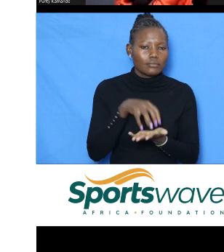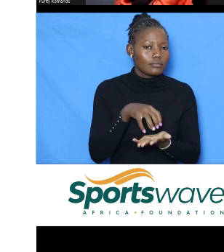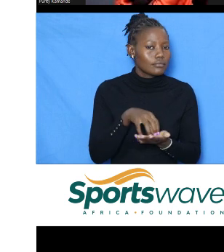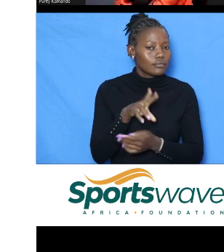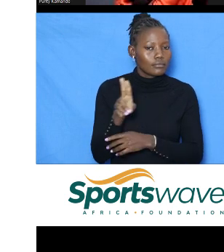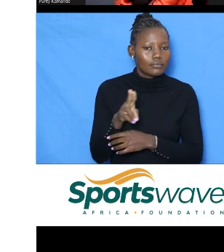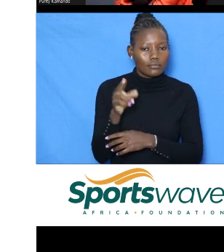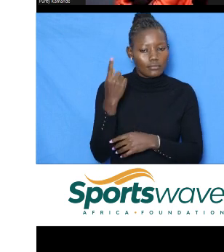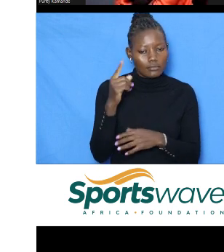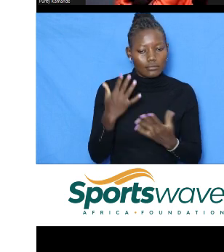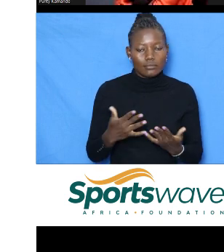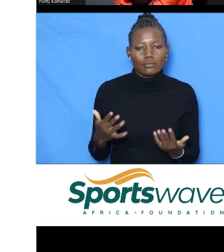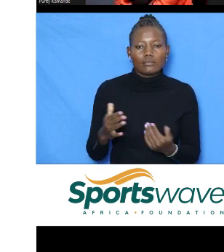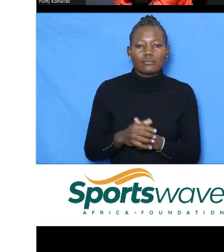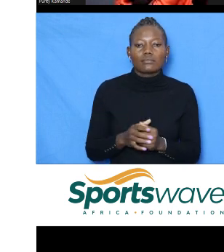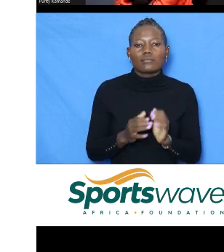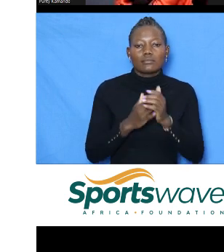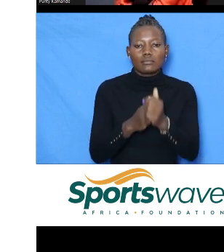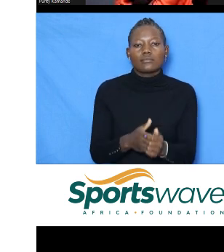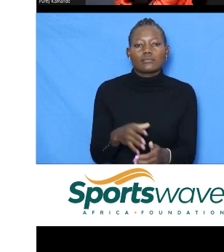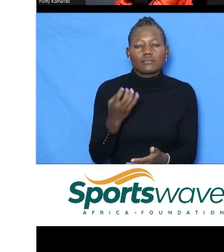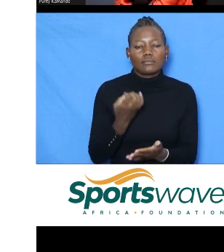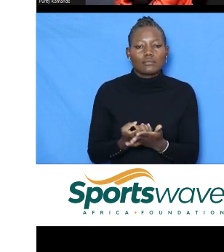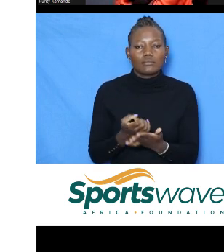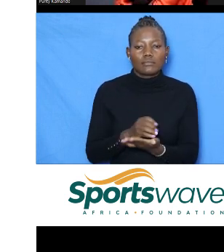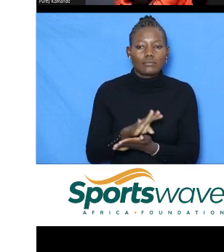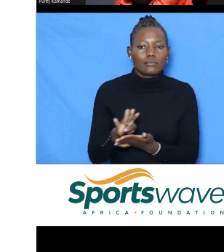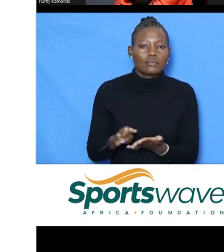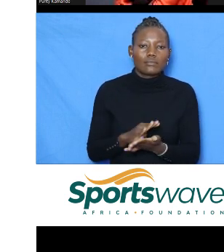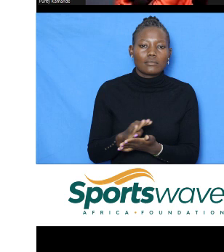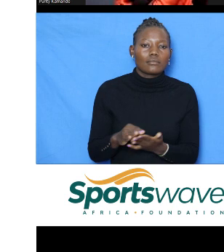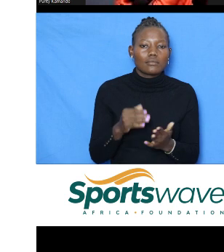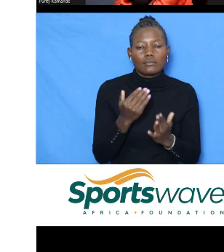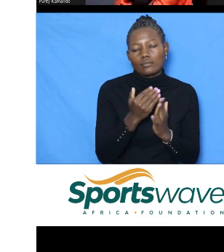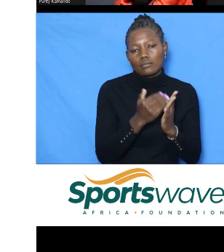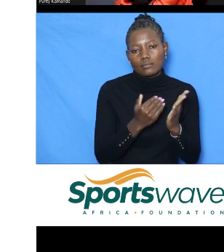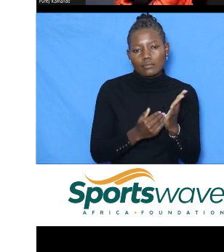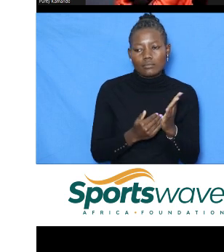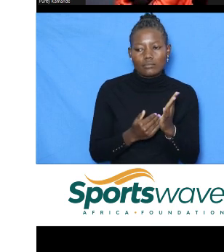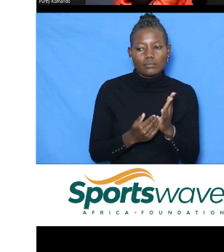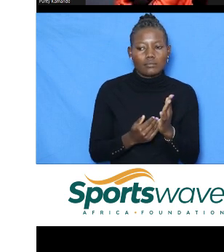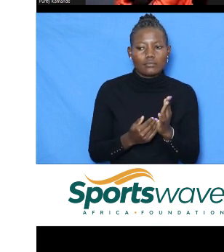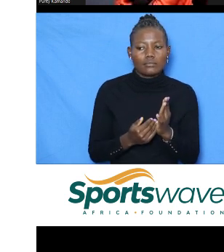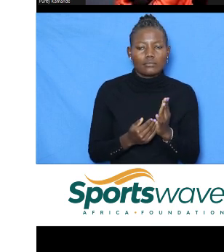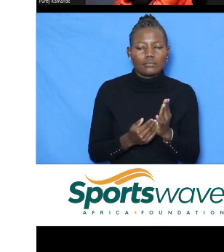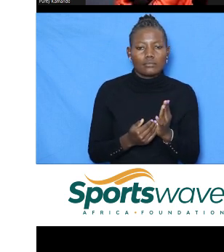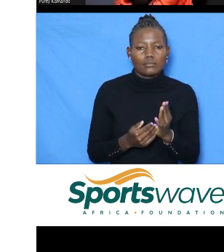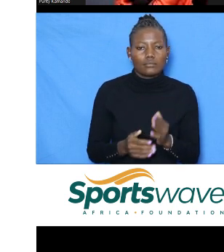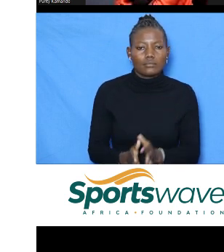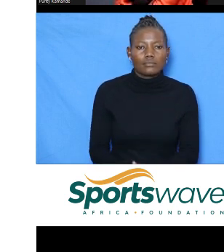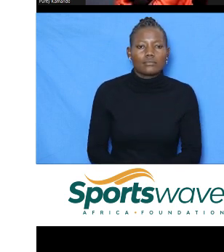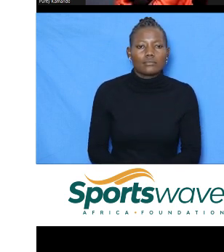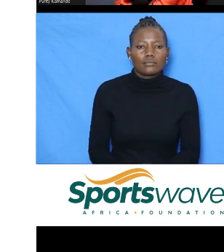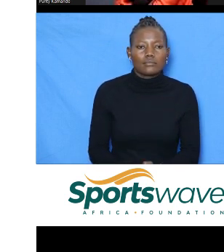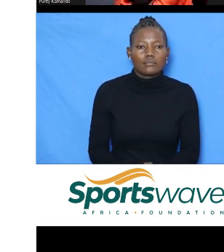these supplements is guided by evidence-based protocols. So these are supplements that studies have been done